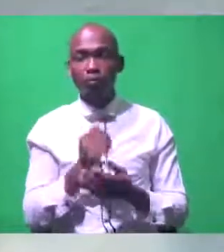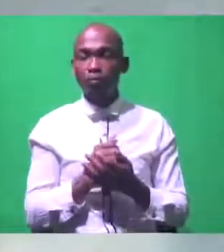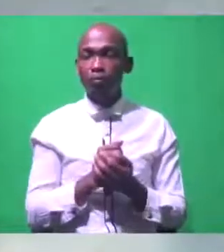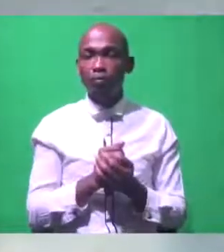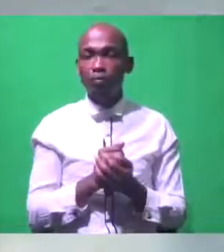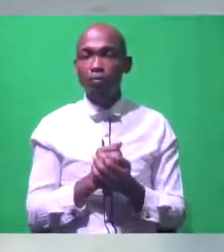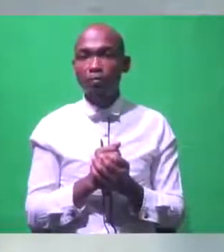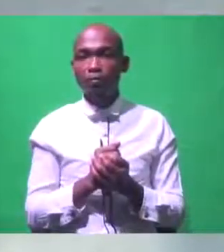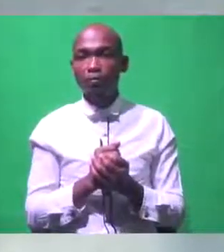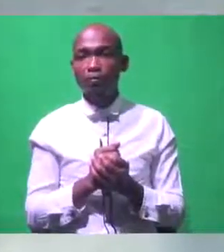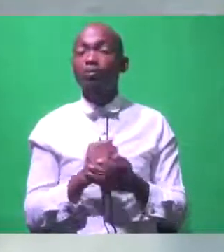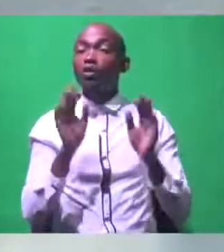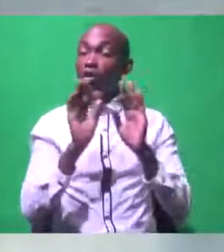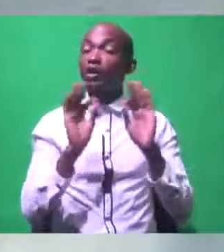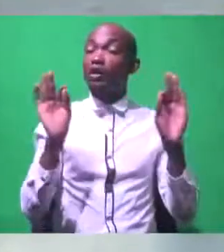Okay, good.